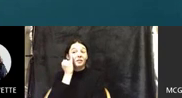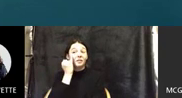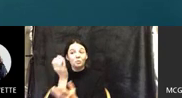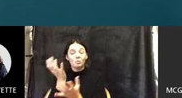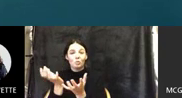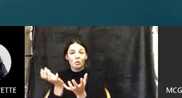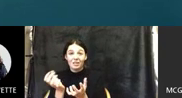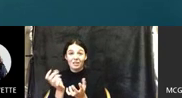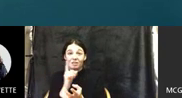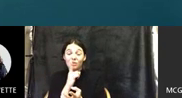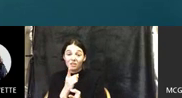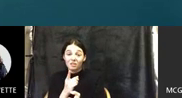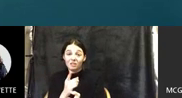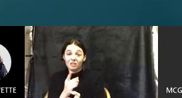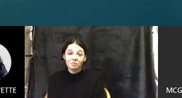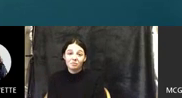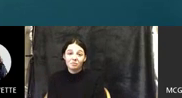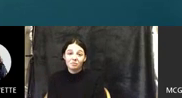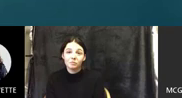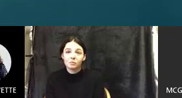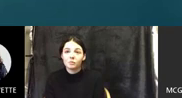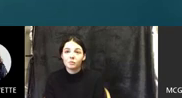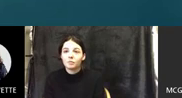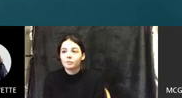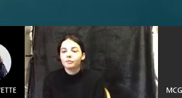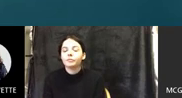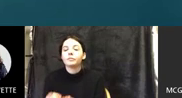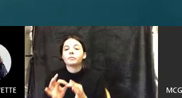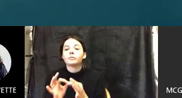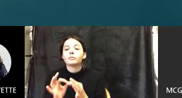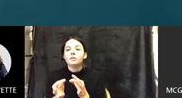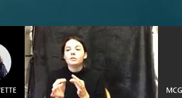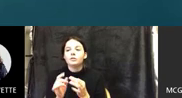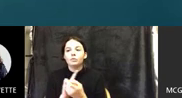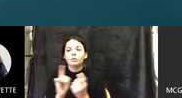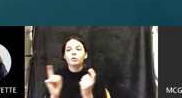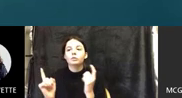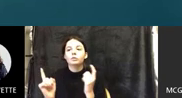Anyone have their own goals when they come to write, when they're writing?